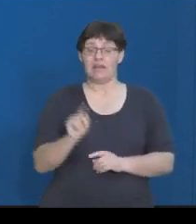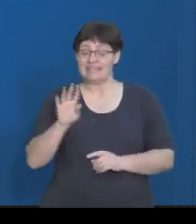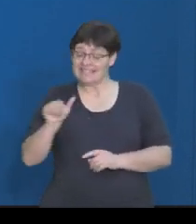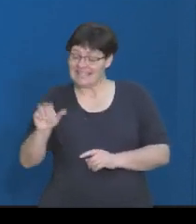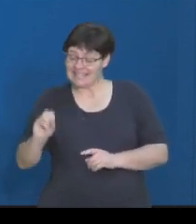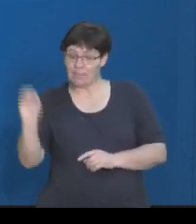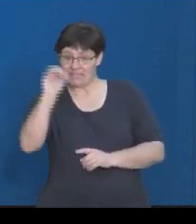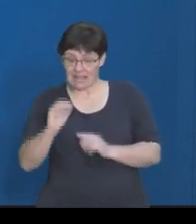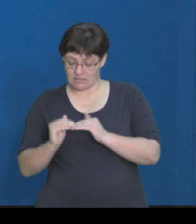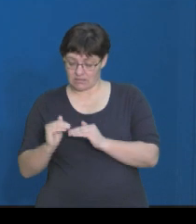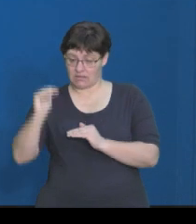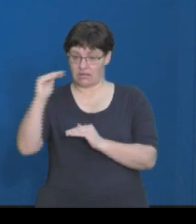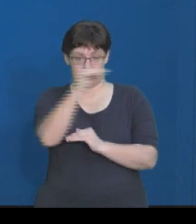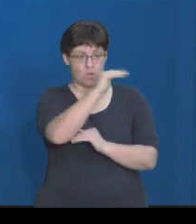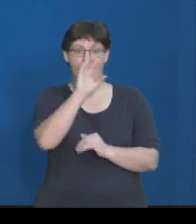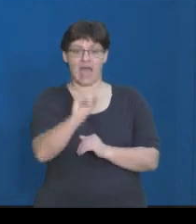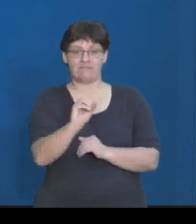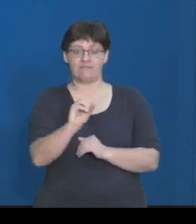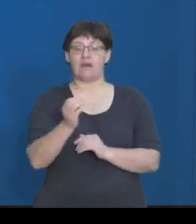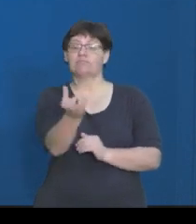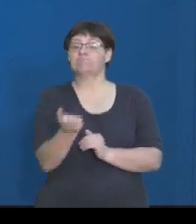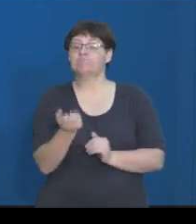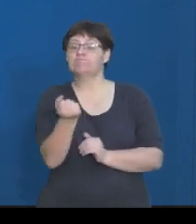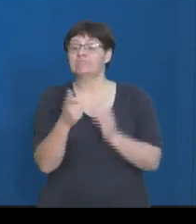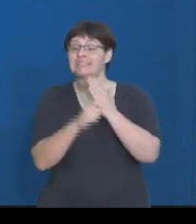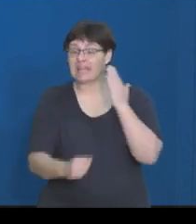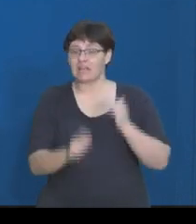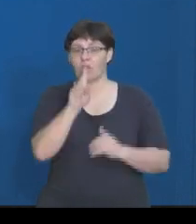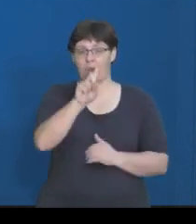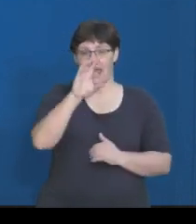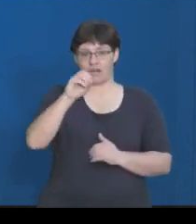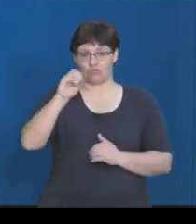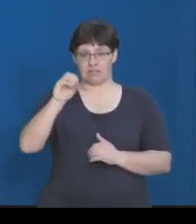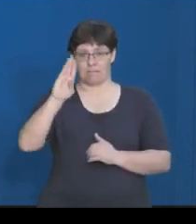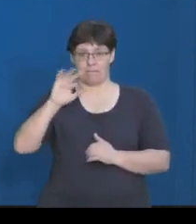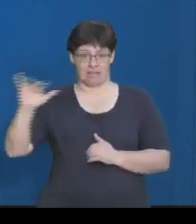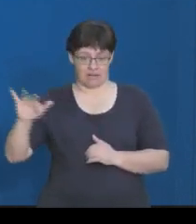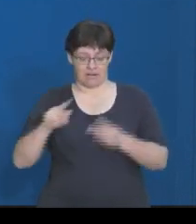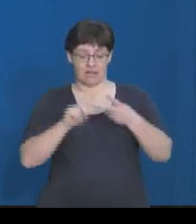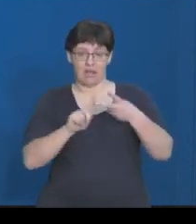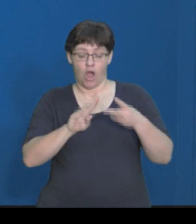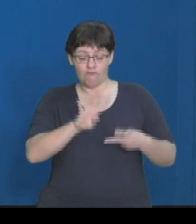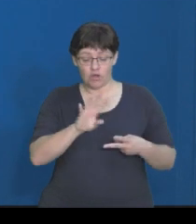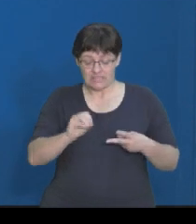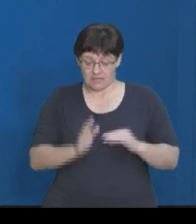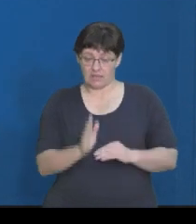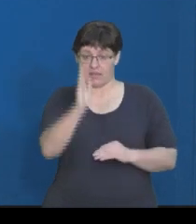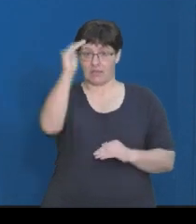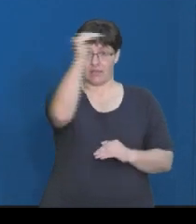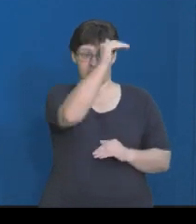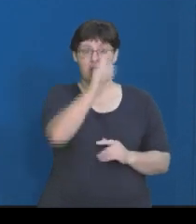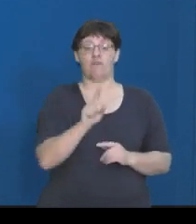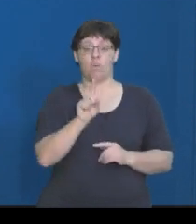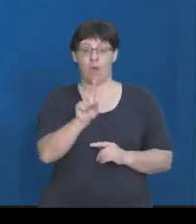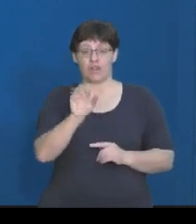At 60%, we get tax revenue of 100 billion, and then at 40%, we get a tax revenue